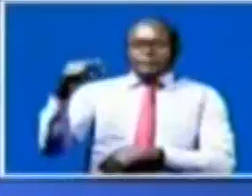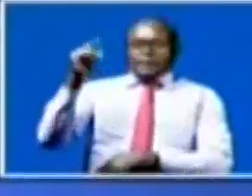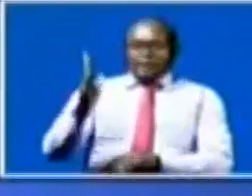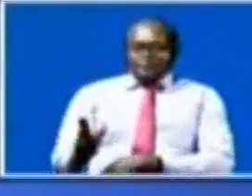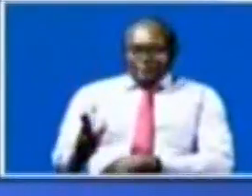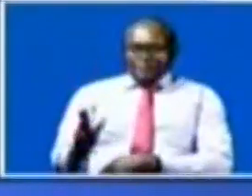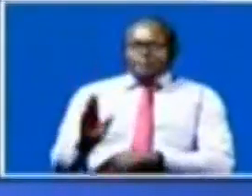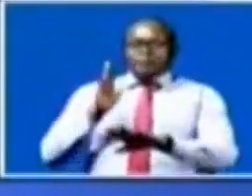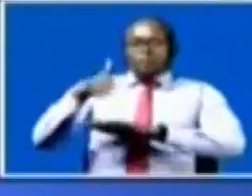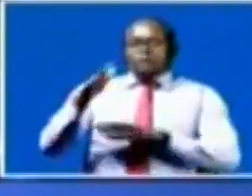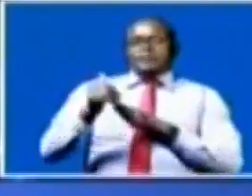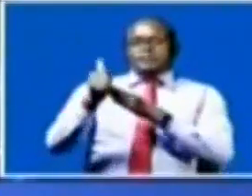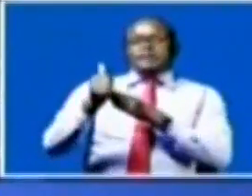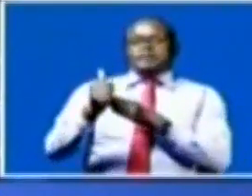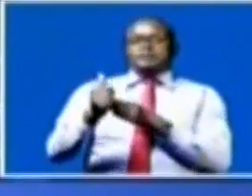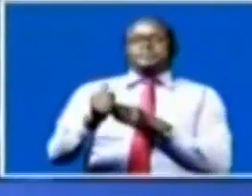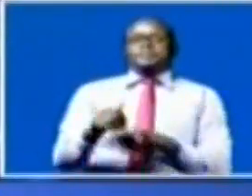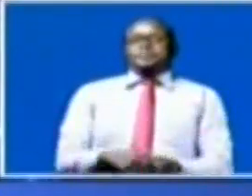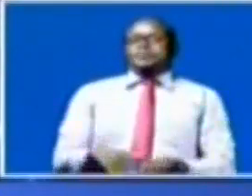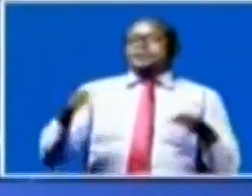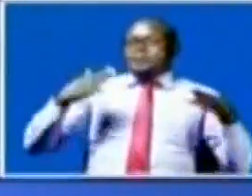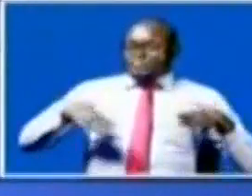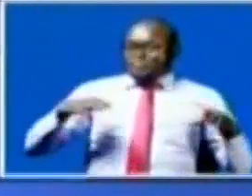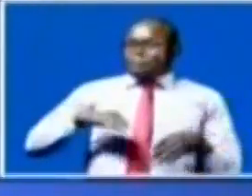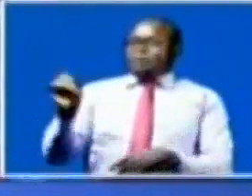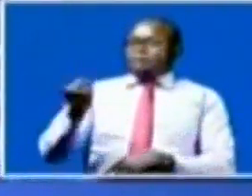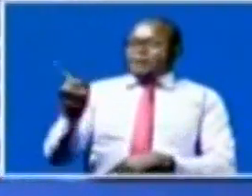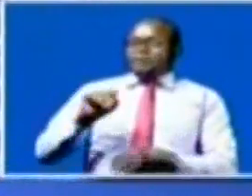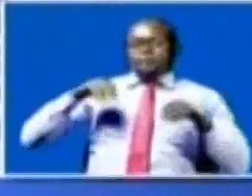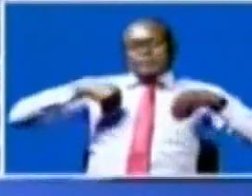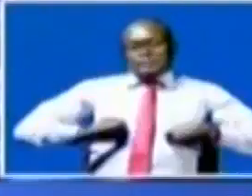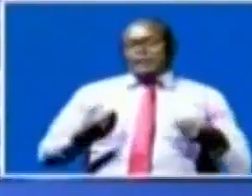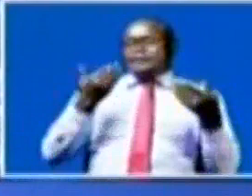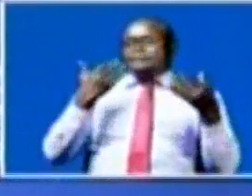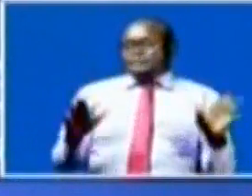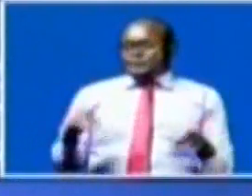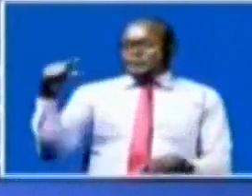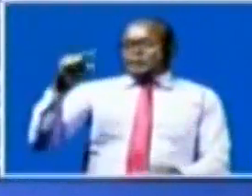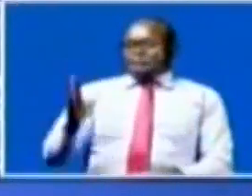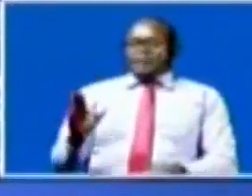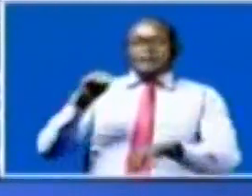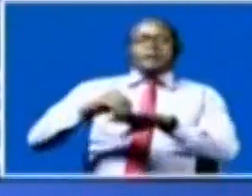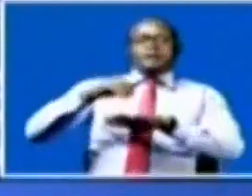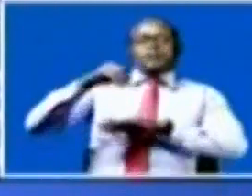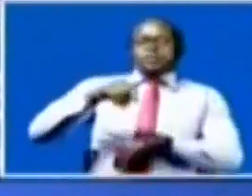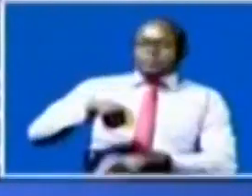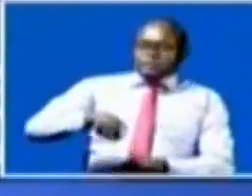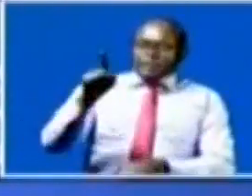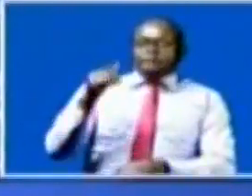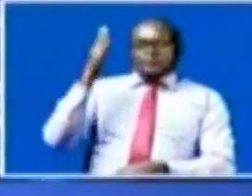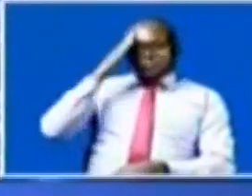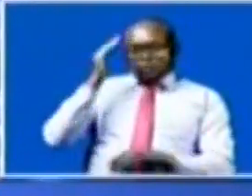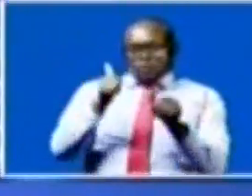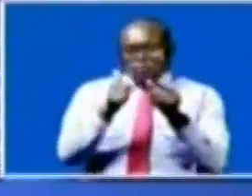governor over his leadership. Wananchi wa Nairobi wamechoka. Na Governor Sonko, hata wewe mwenyewe